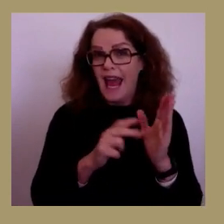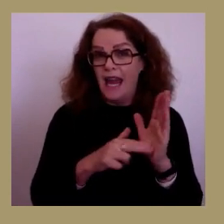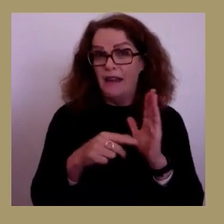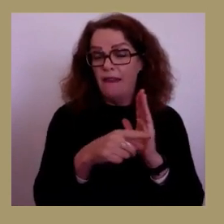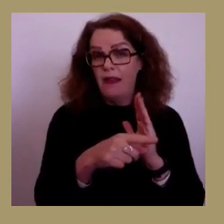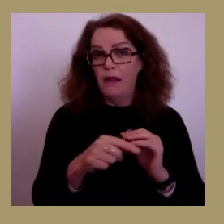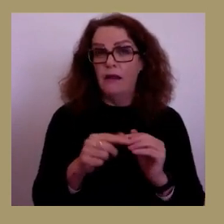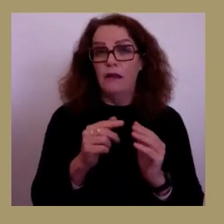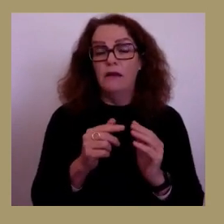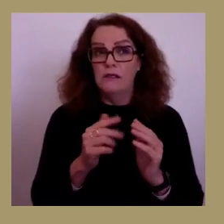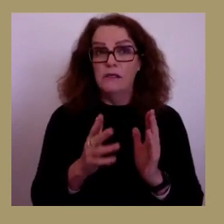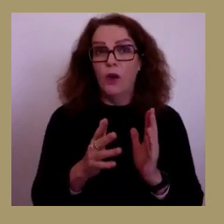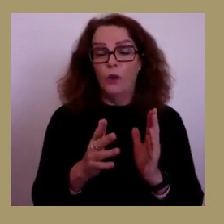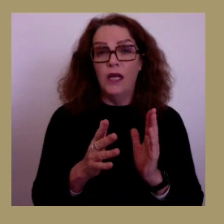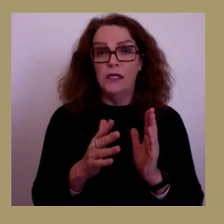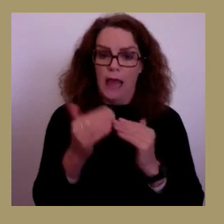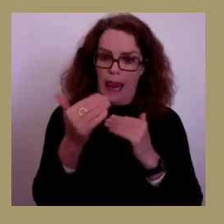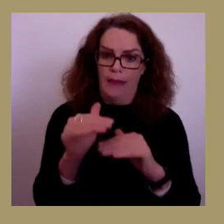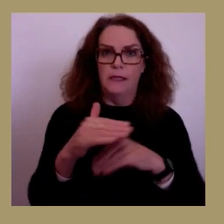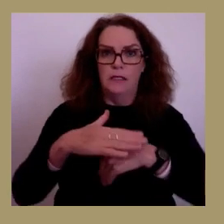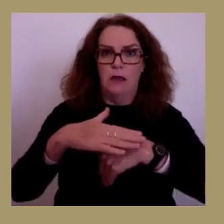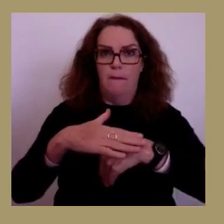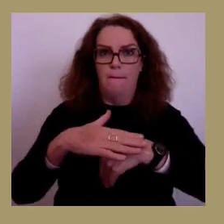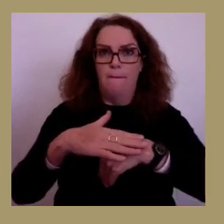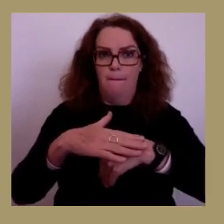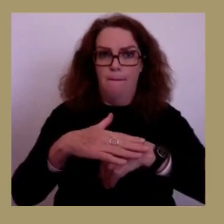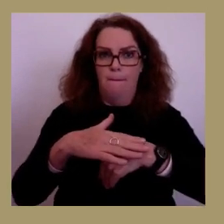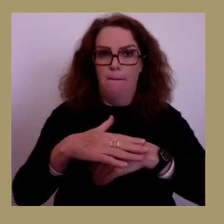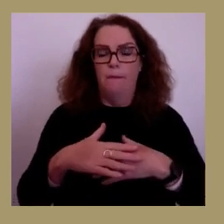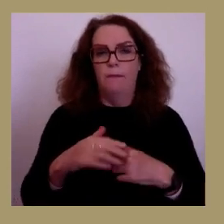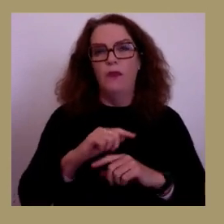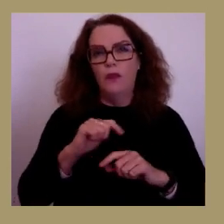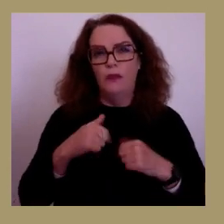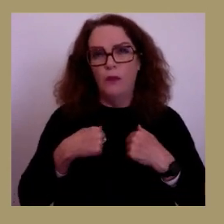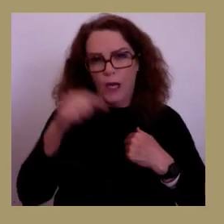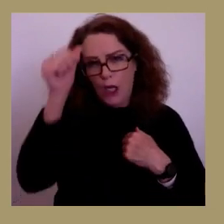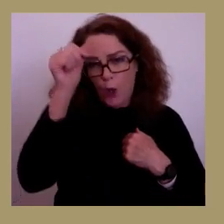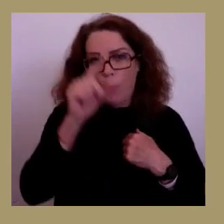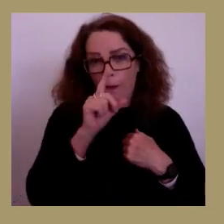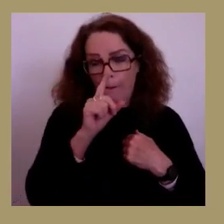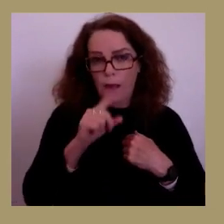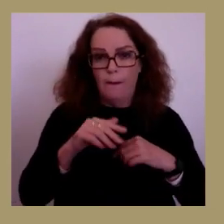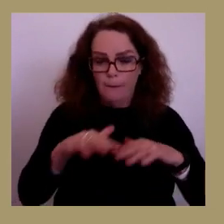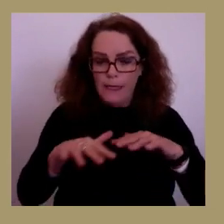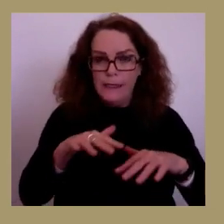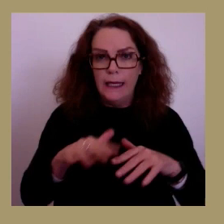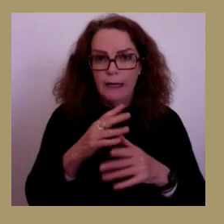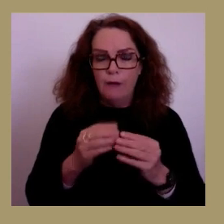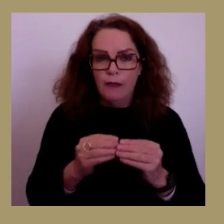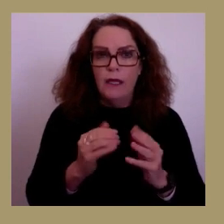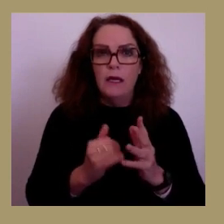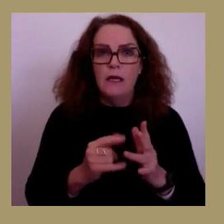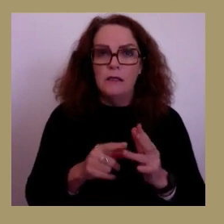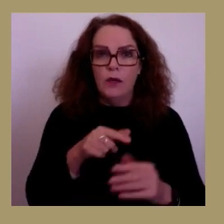2 minutes. So it's a dynamic QR code. We appreciate people are busy waiting in queues. So we want to allow enough time to have that